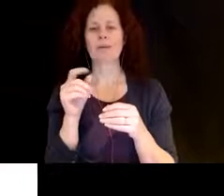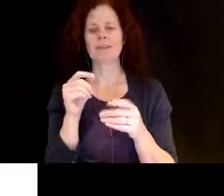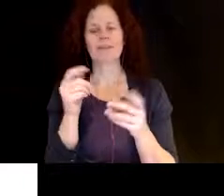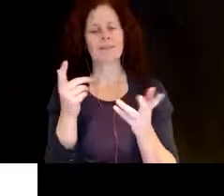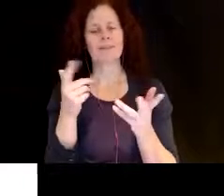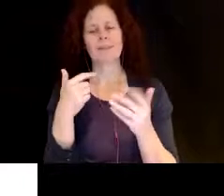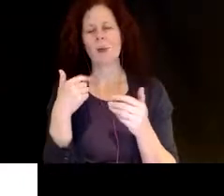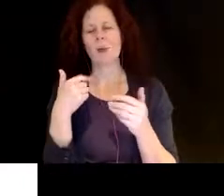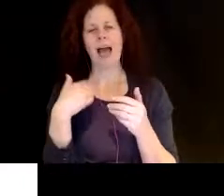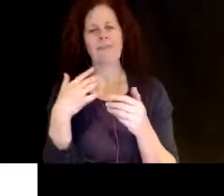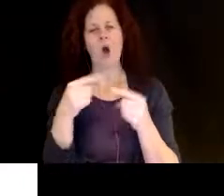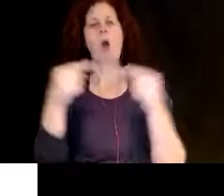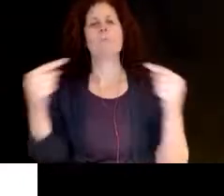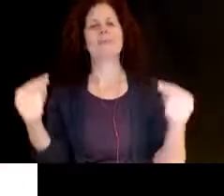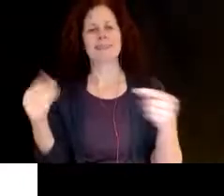particular topic.